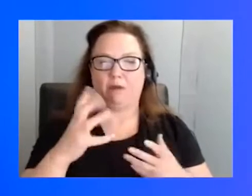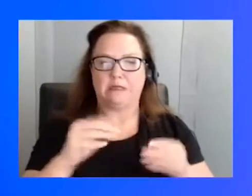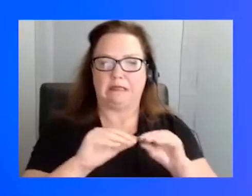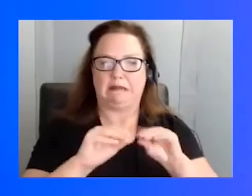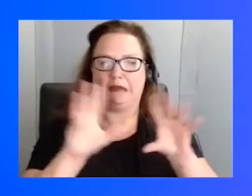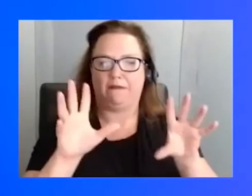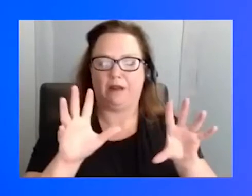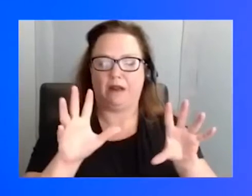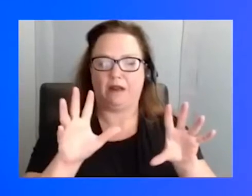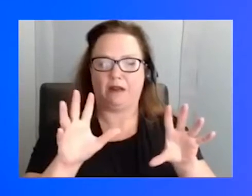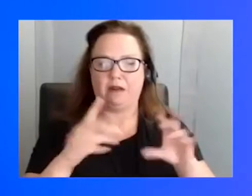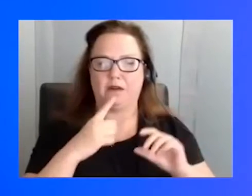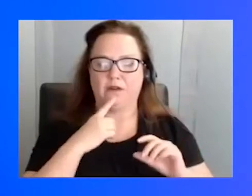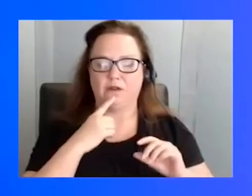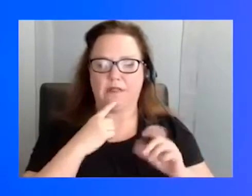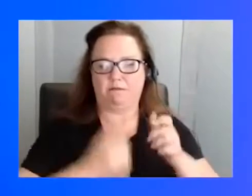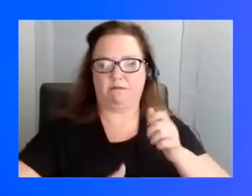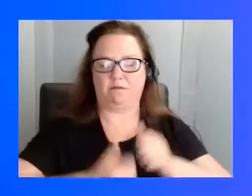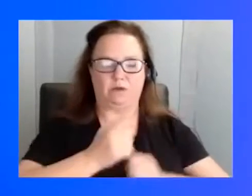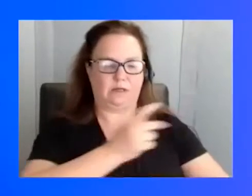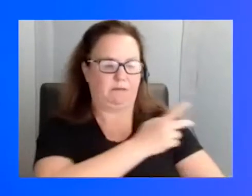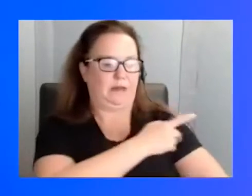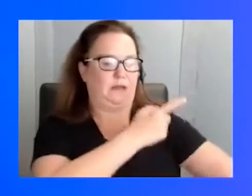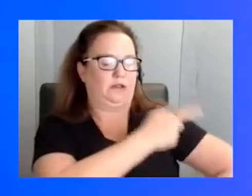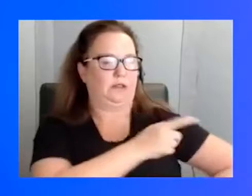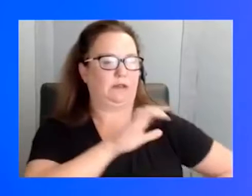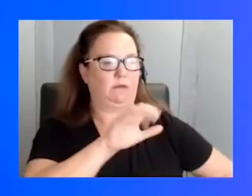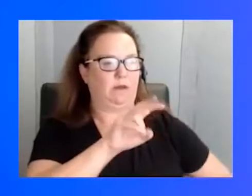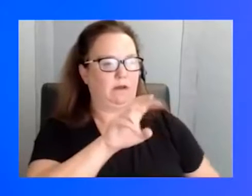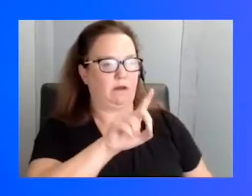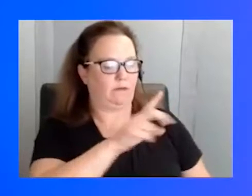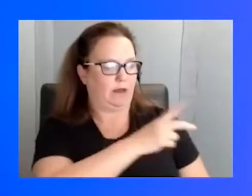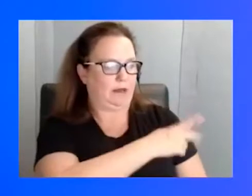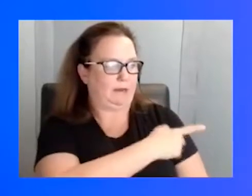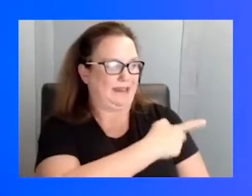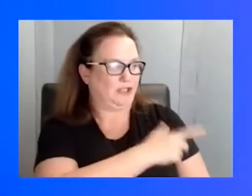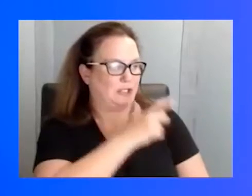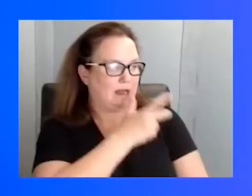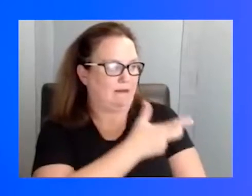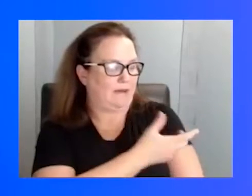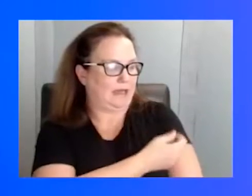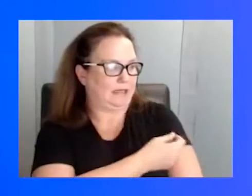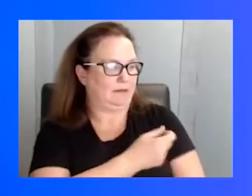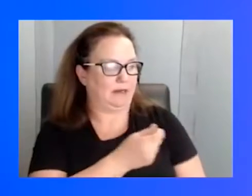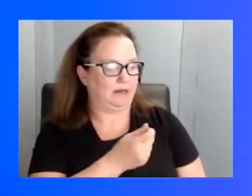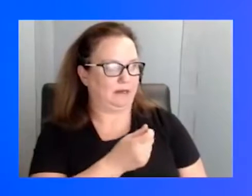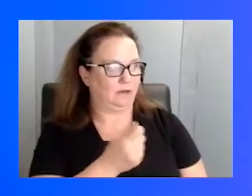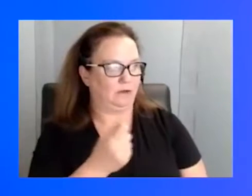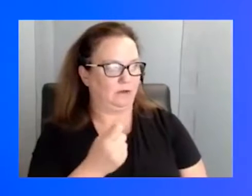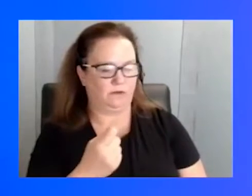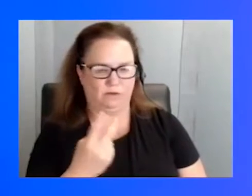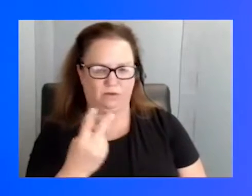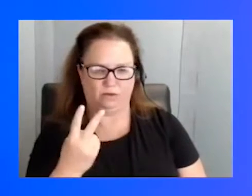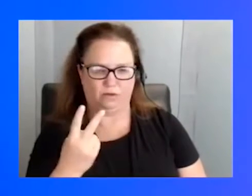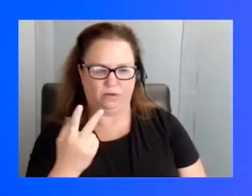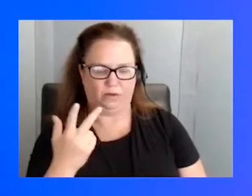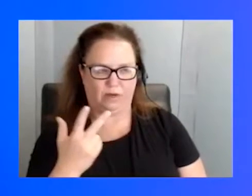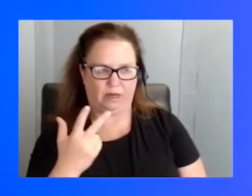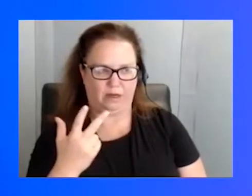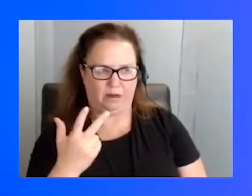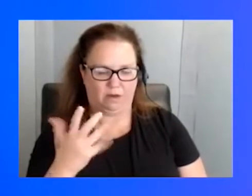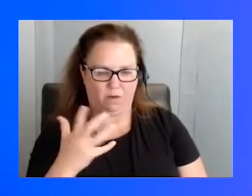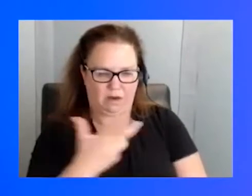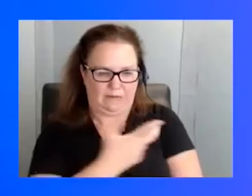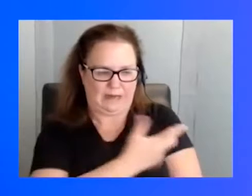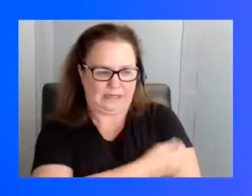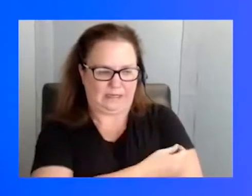you said that the majority of patients with COVID in the hospital were not vaccinated, yet a couple of the patients in the hospital with COVID were vaccinated.